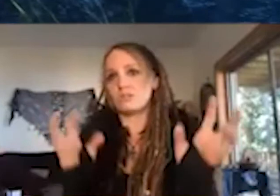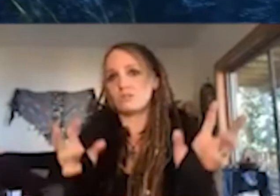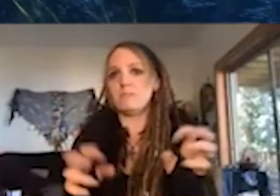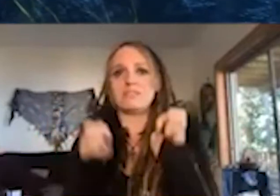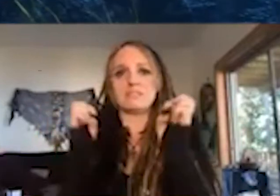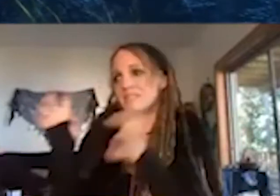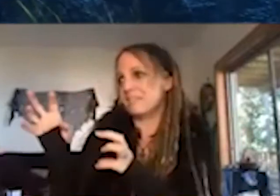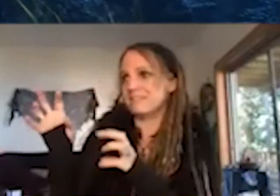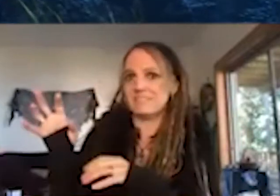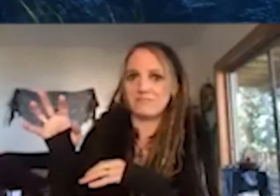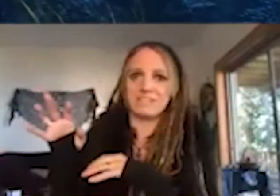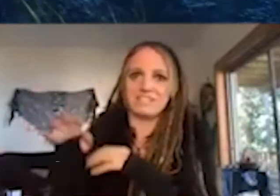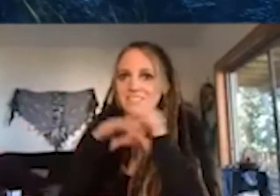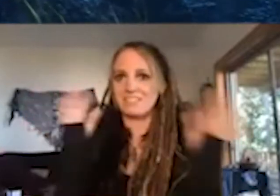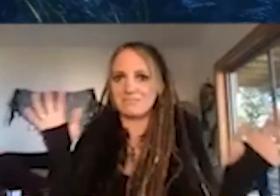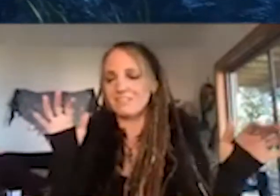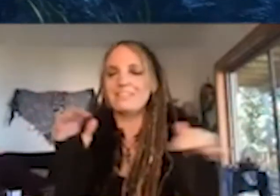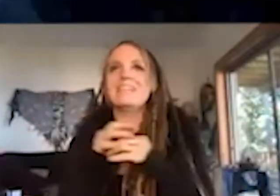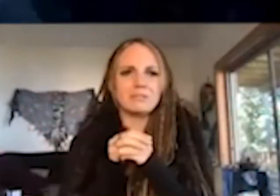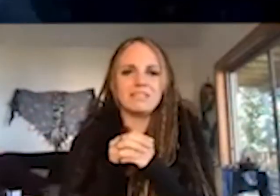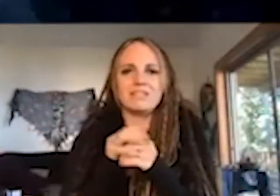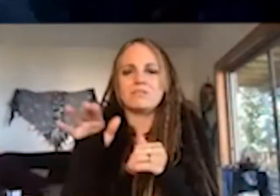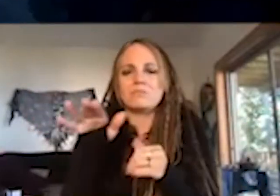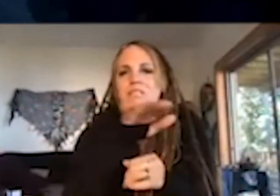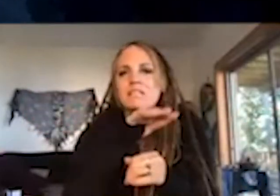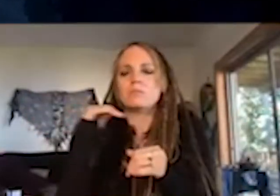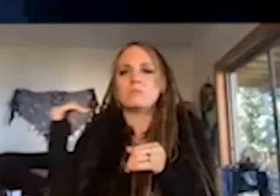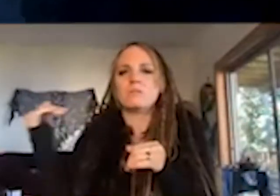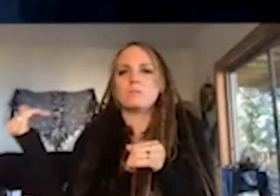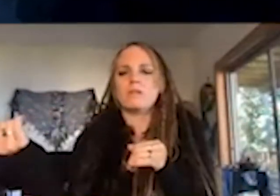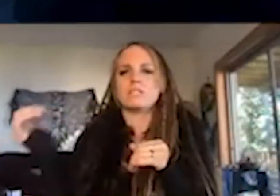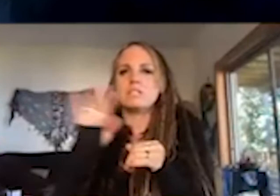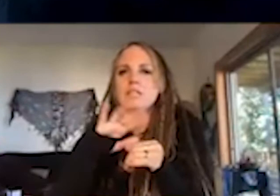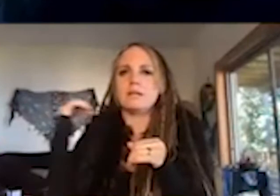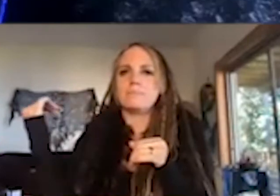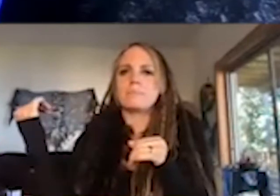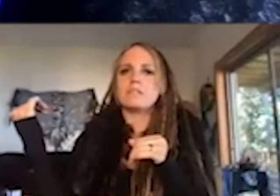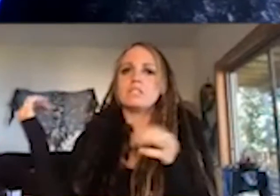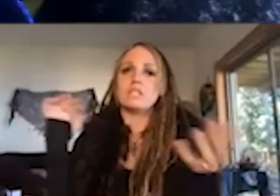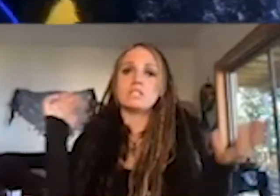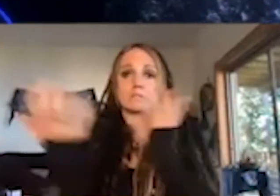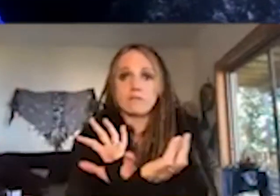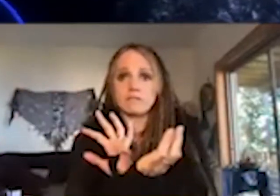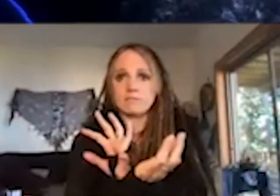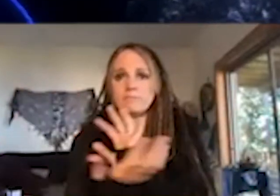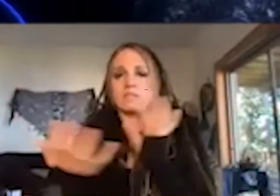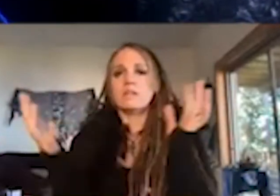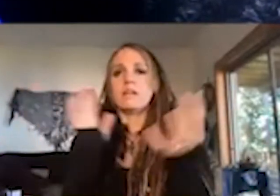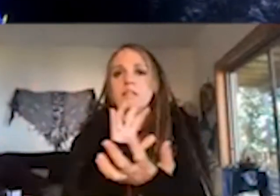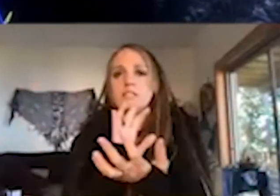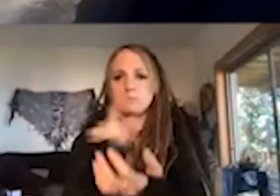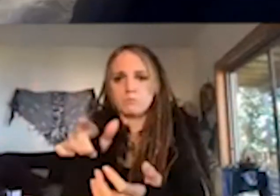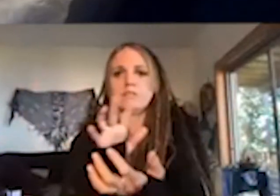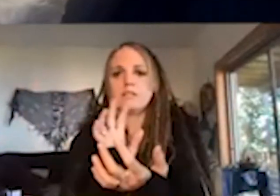it's creepy, there's like skeletons of fish, and it's like, ugh. Here, there's a really nice moment where we actually change the screen direction.